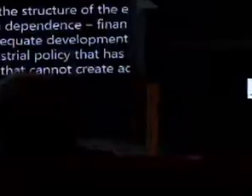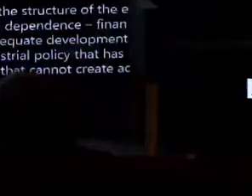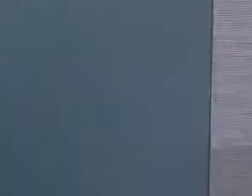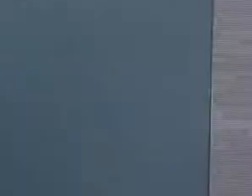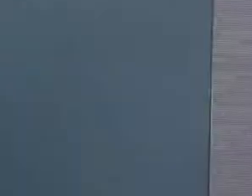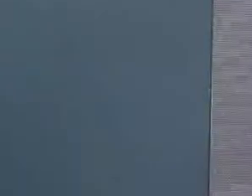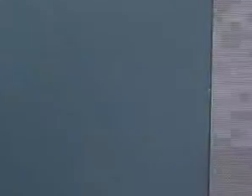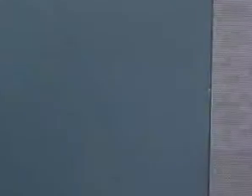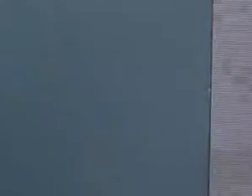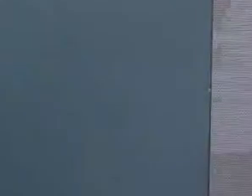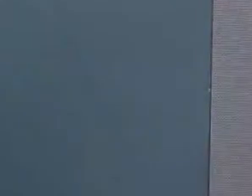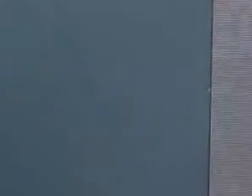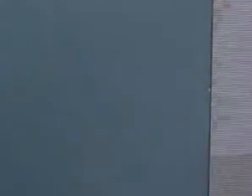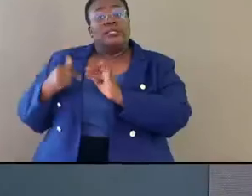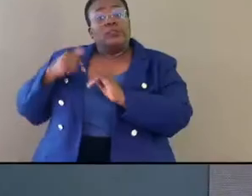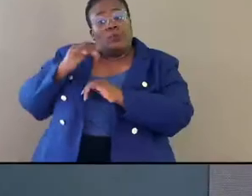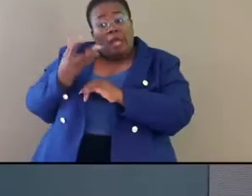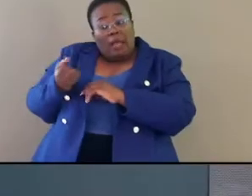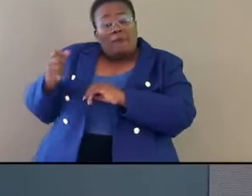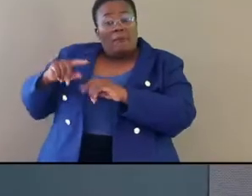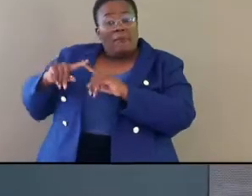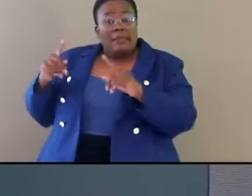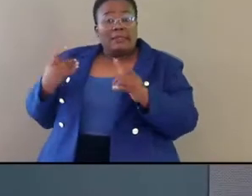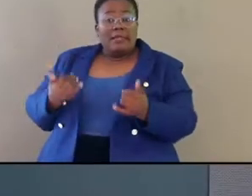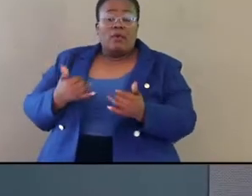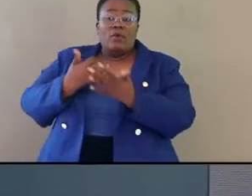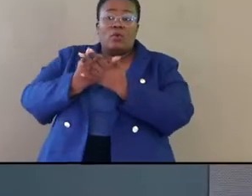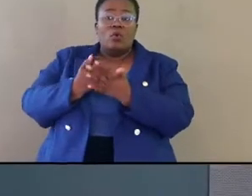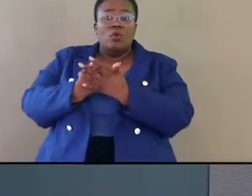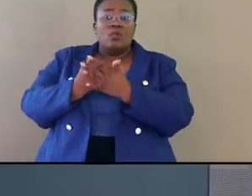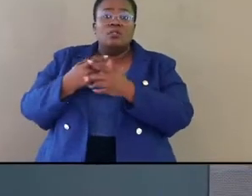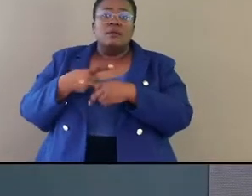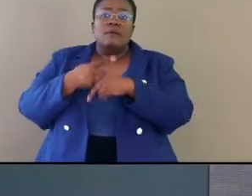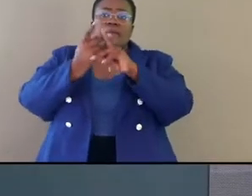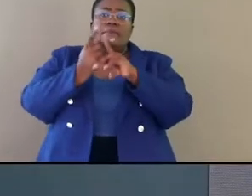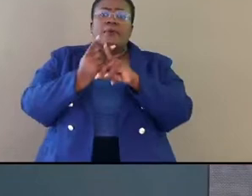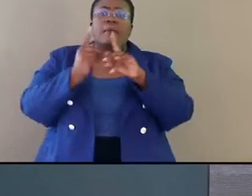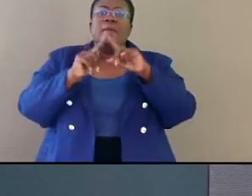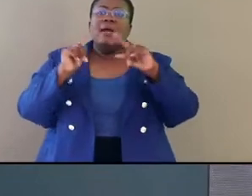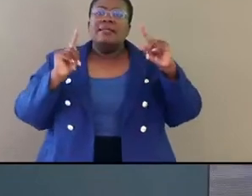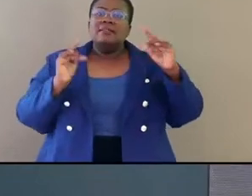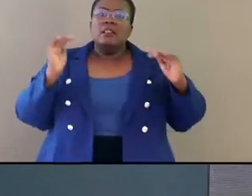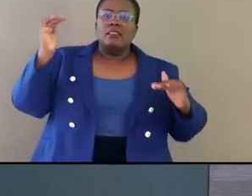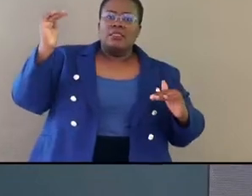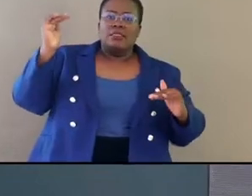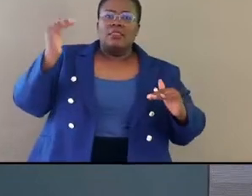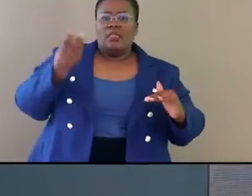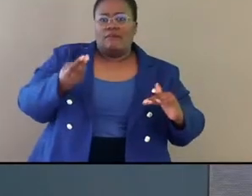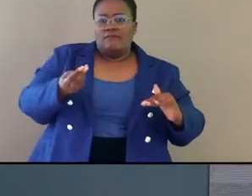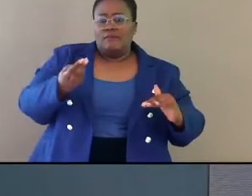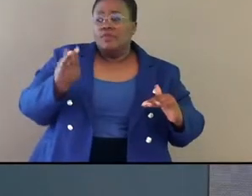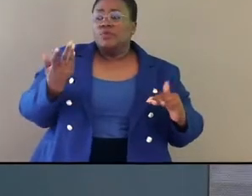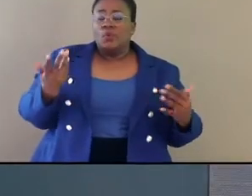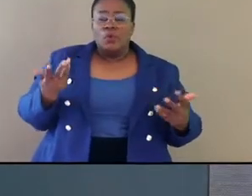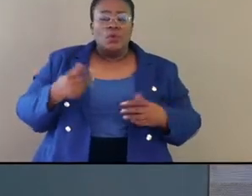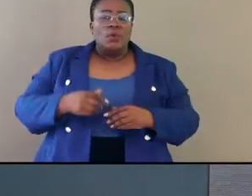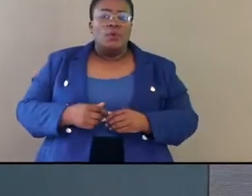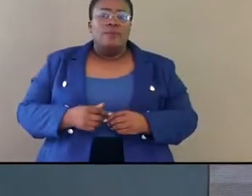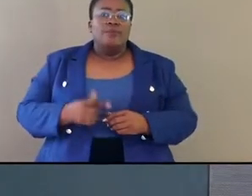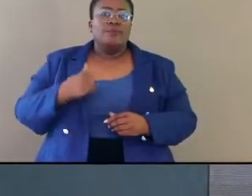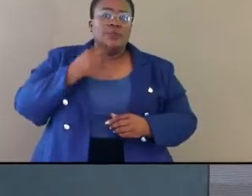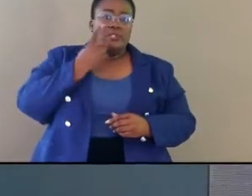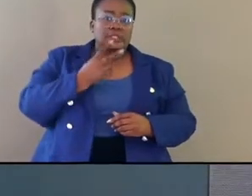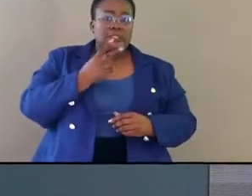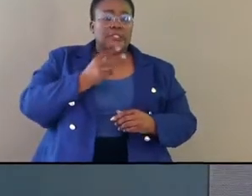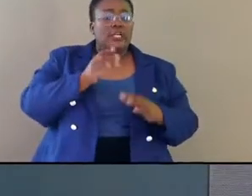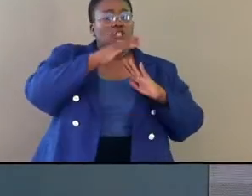have left us where we are. So the economy is reproducing in an unequal way. Right so the fact that you'll see